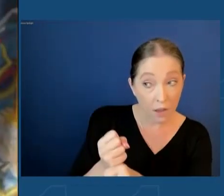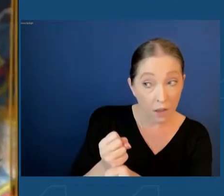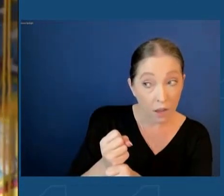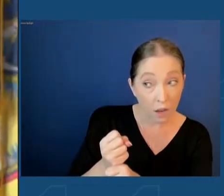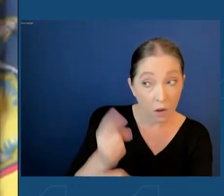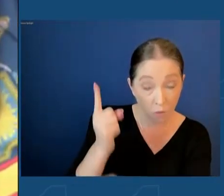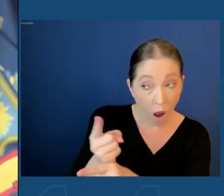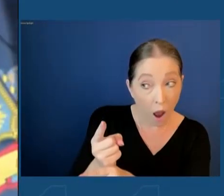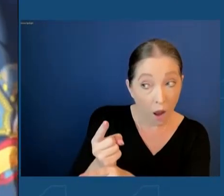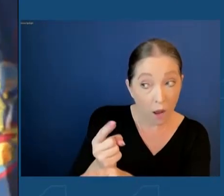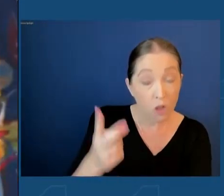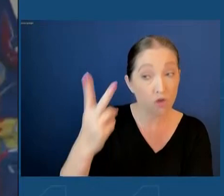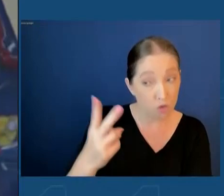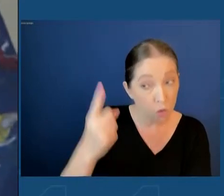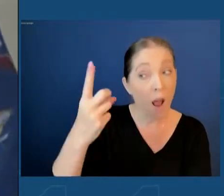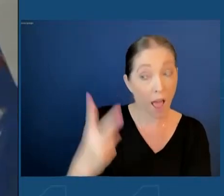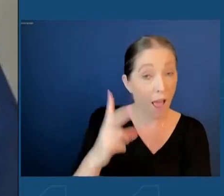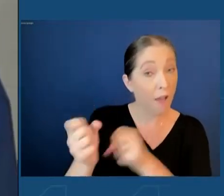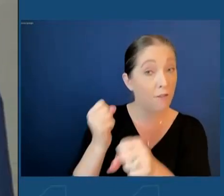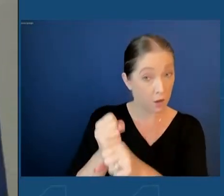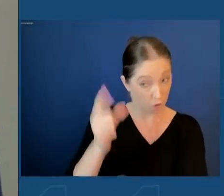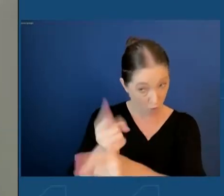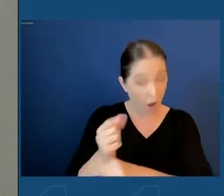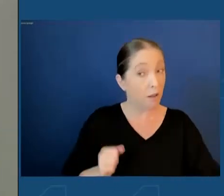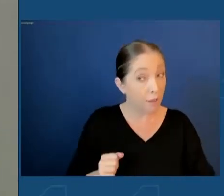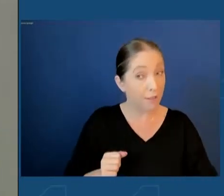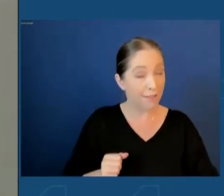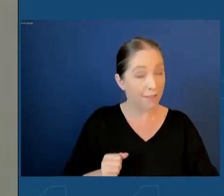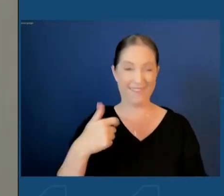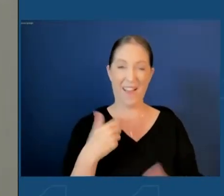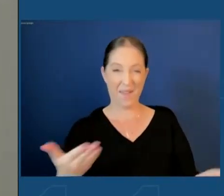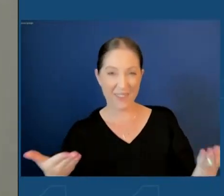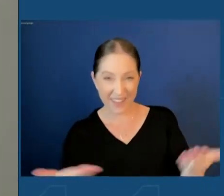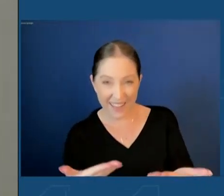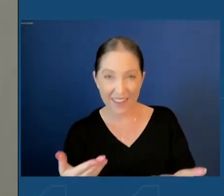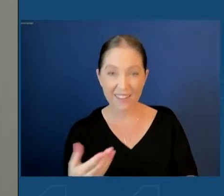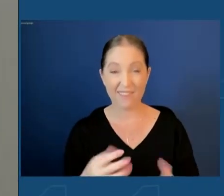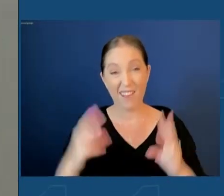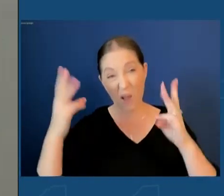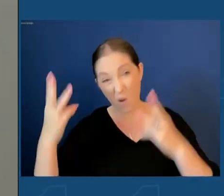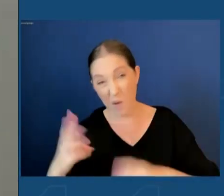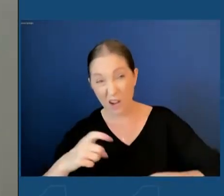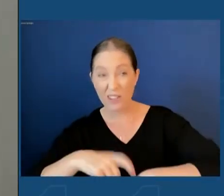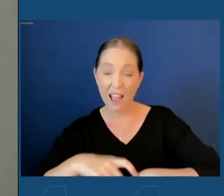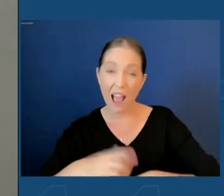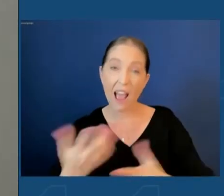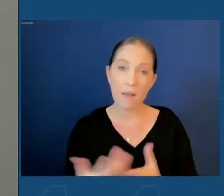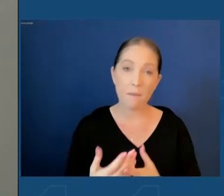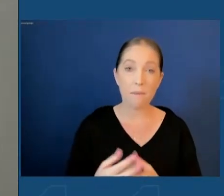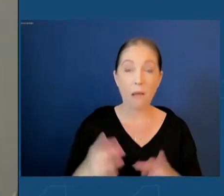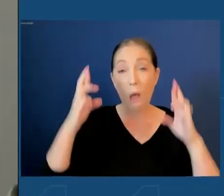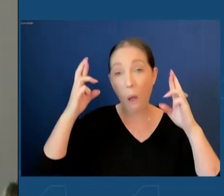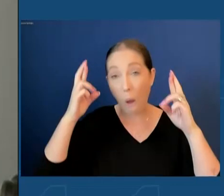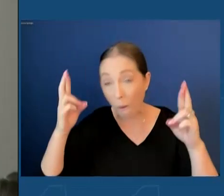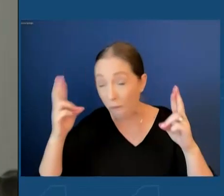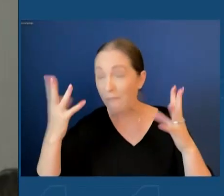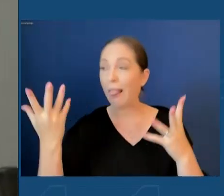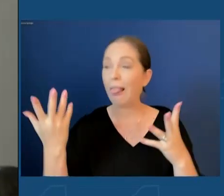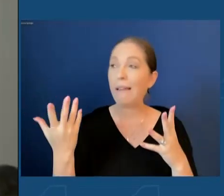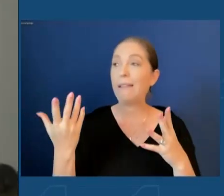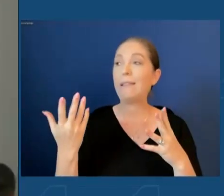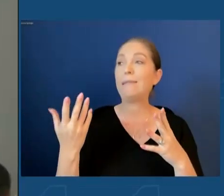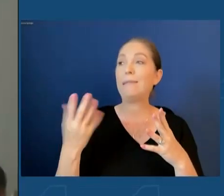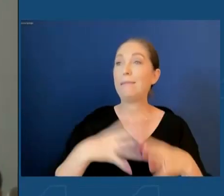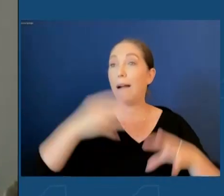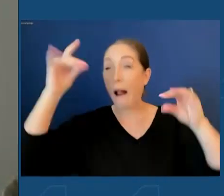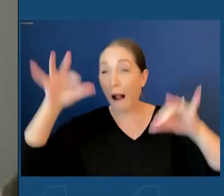that. 2.5 years. I'll be there. We'll be right here with, in the wintertime. Hopefully, there's a little break in the weather for the commissioner to be able to be with us. But it's going